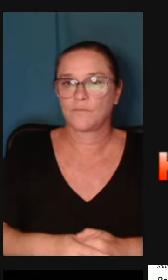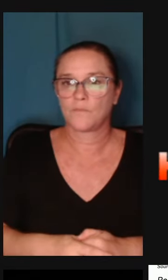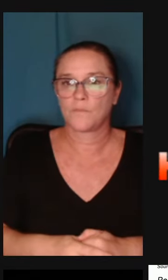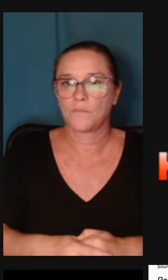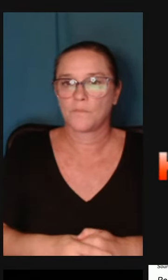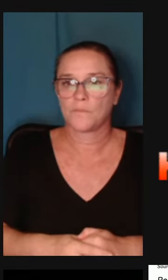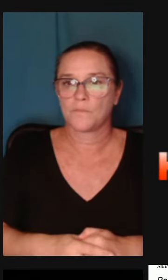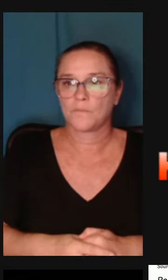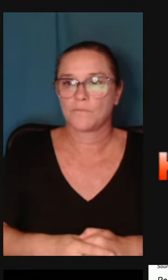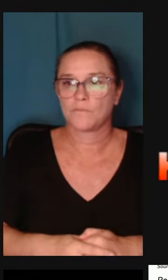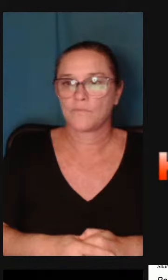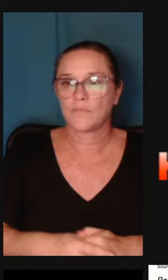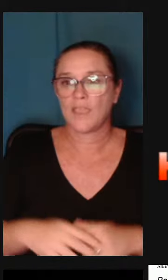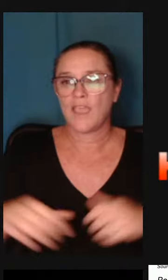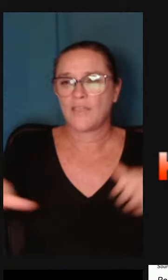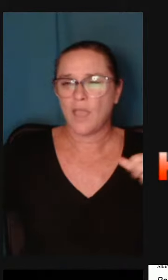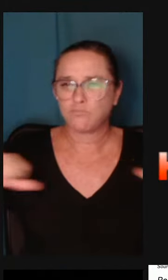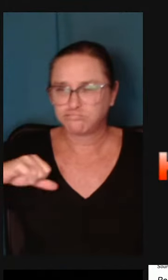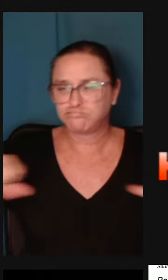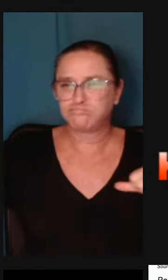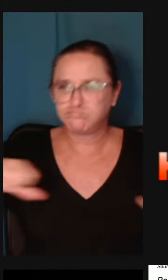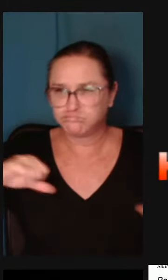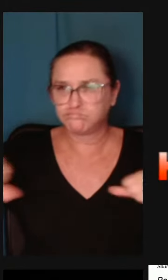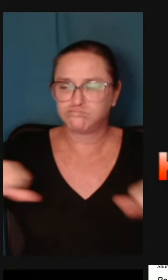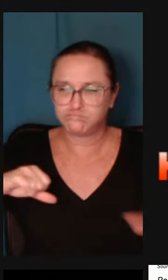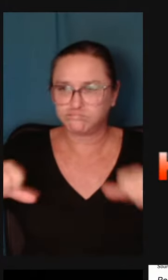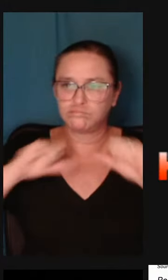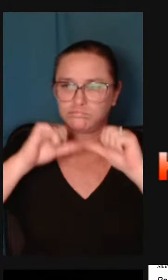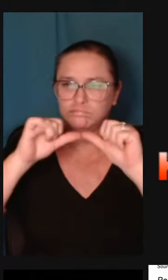They believe shaking lasted more than 30 seconds,